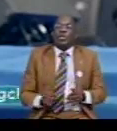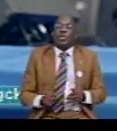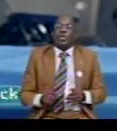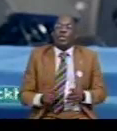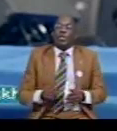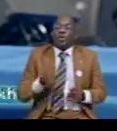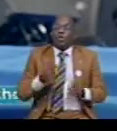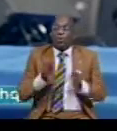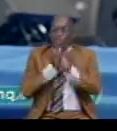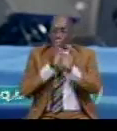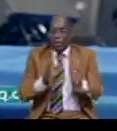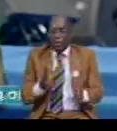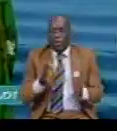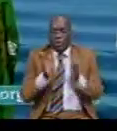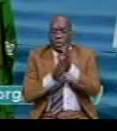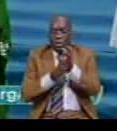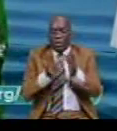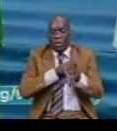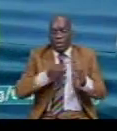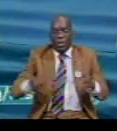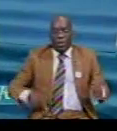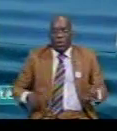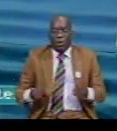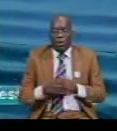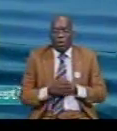ogbomoso. Praise the